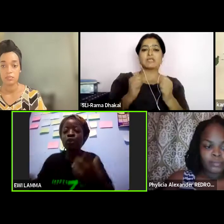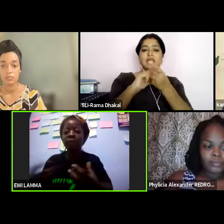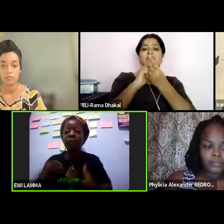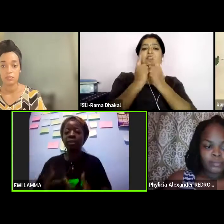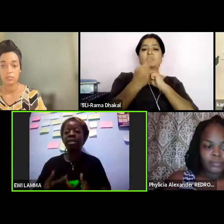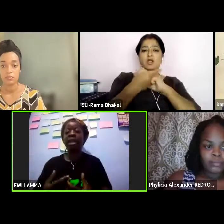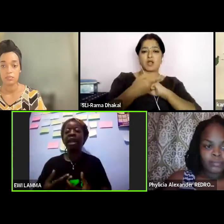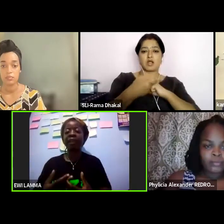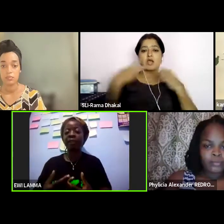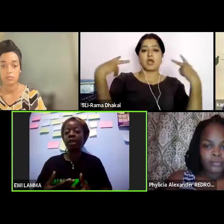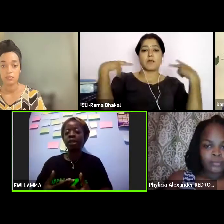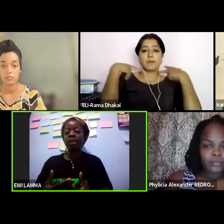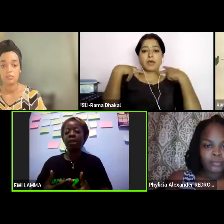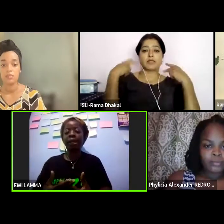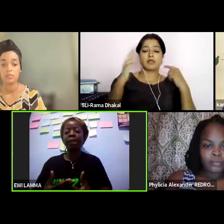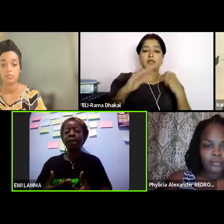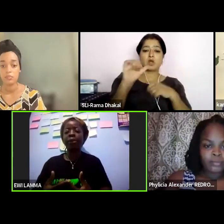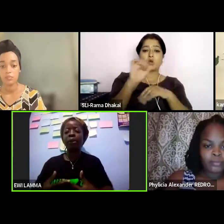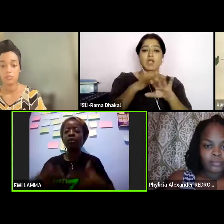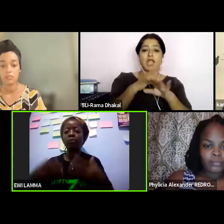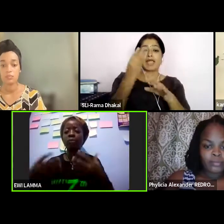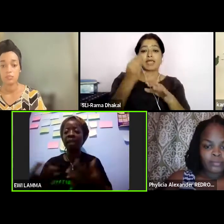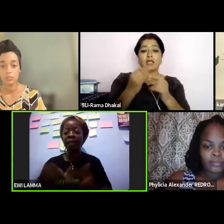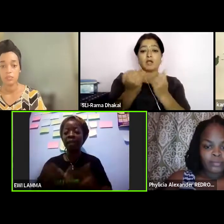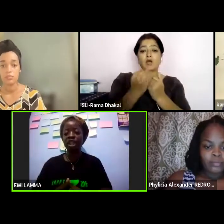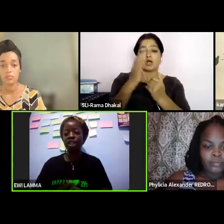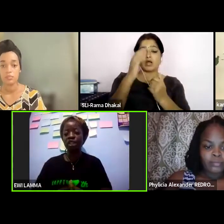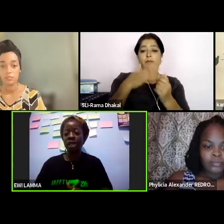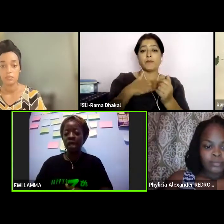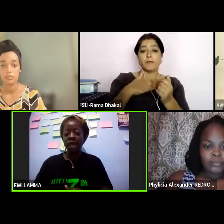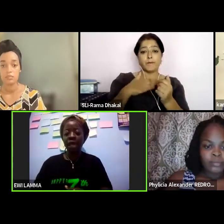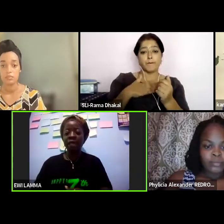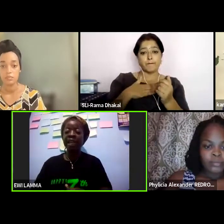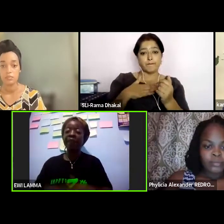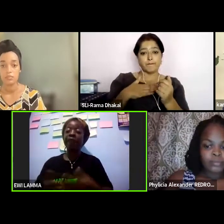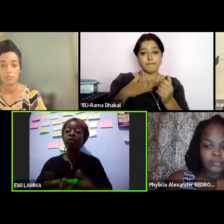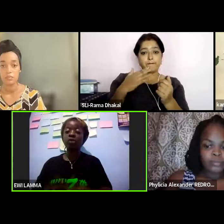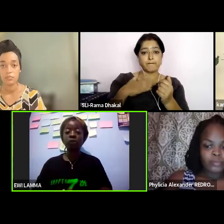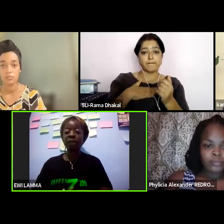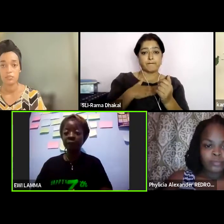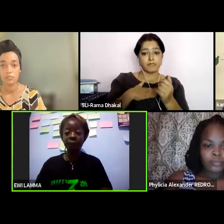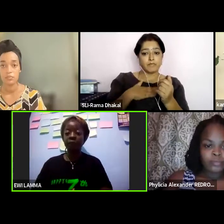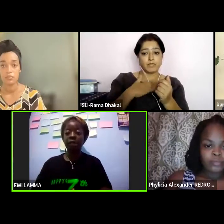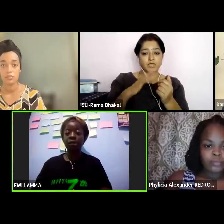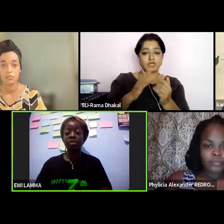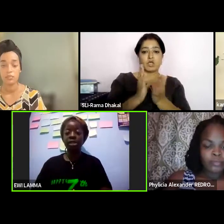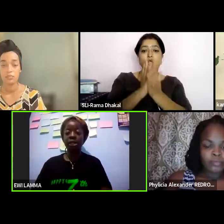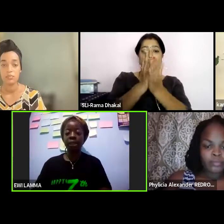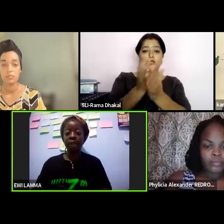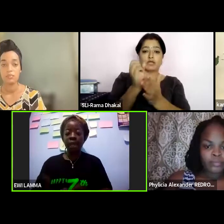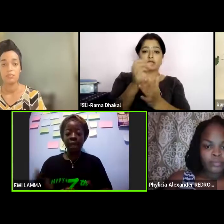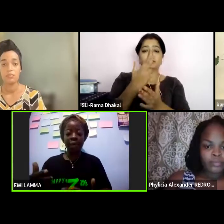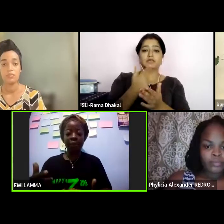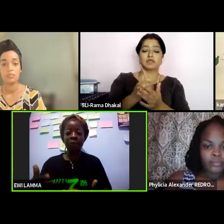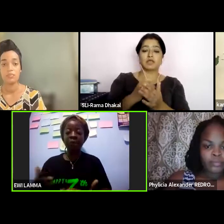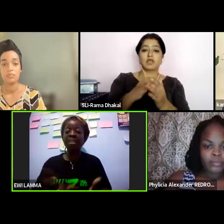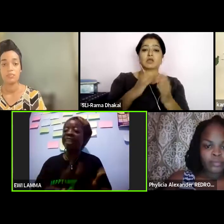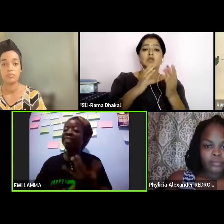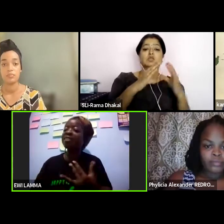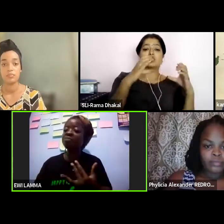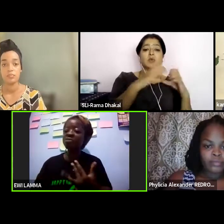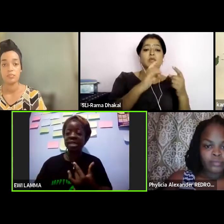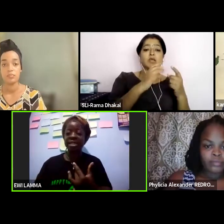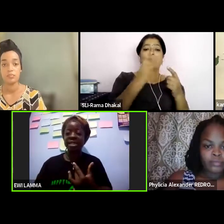do something with their lives. They want to make a change. And they are forced to leave their communities. And because